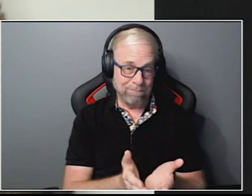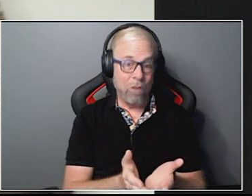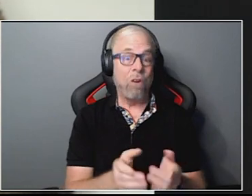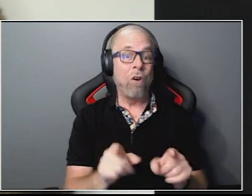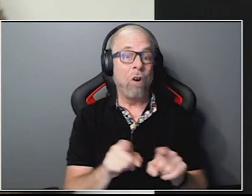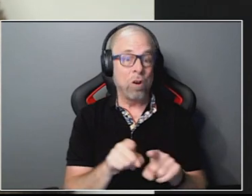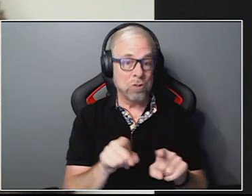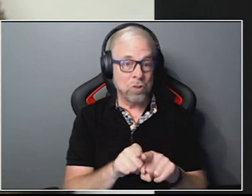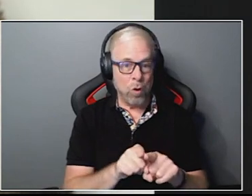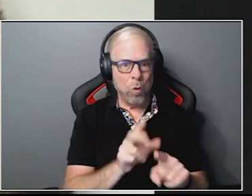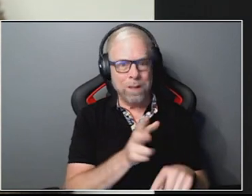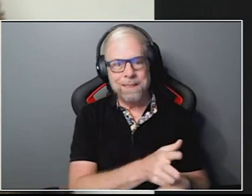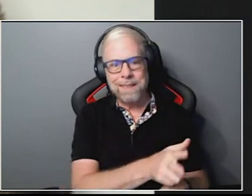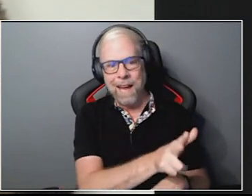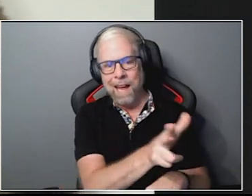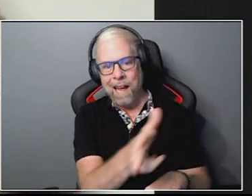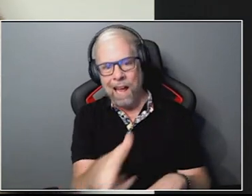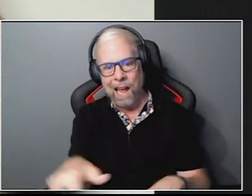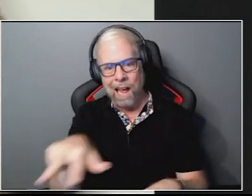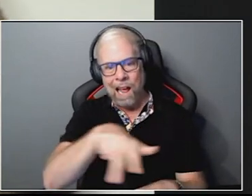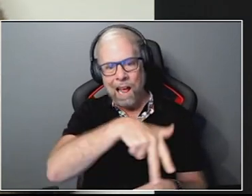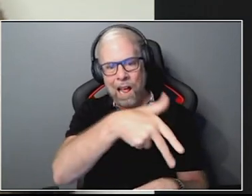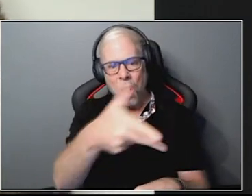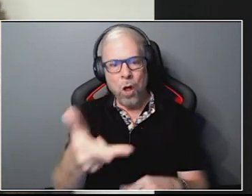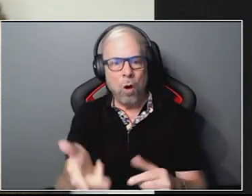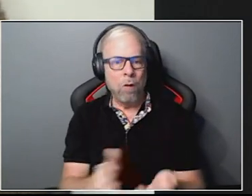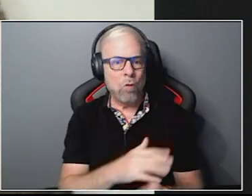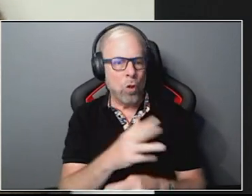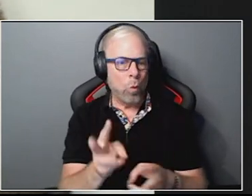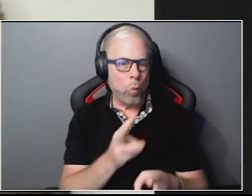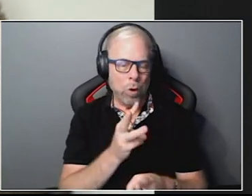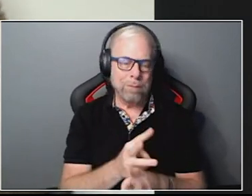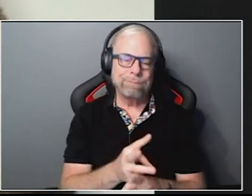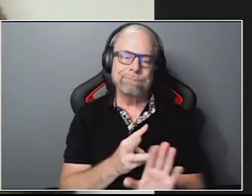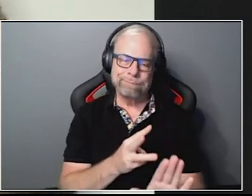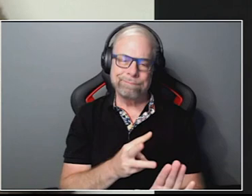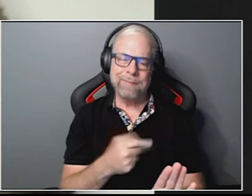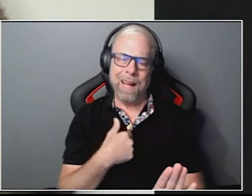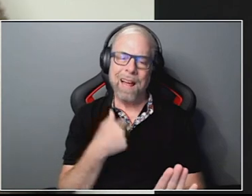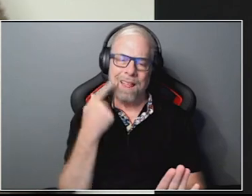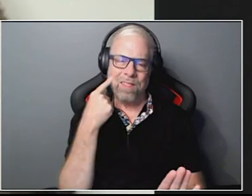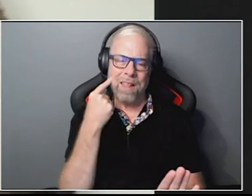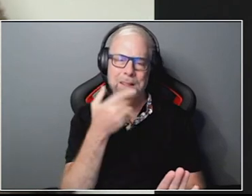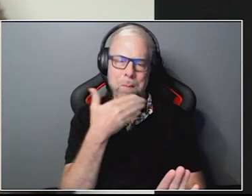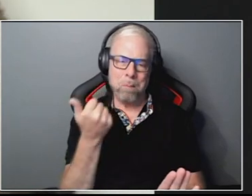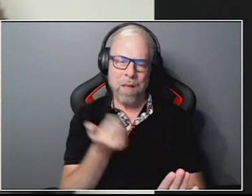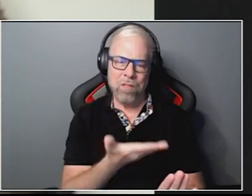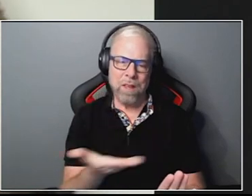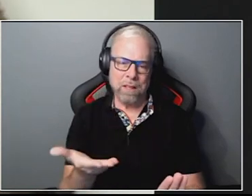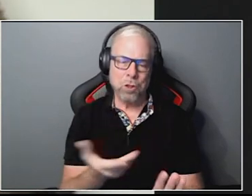world. So I think the best thing for you to do is to